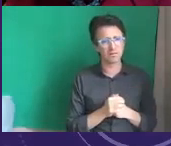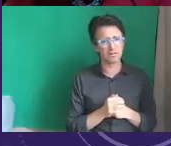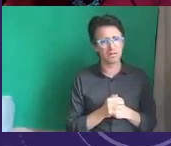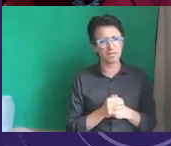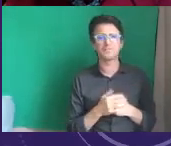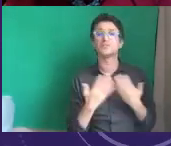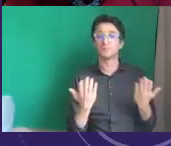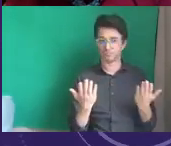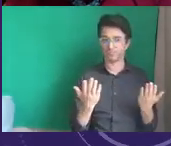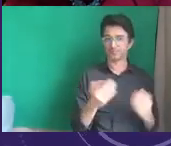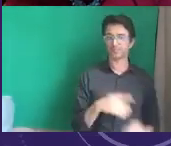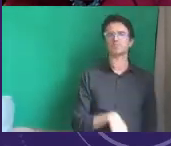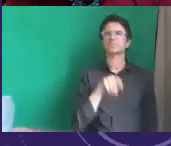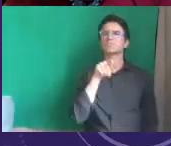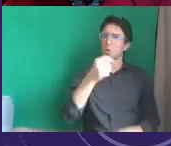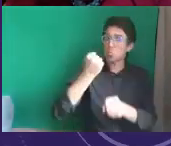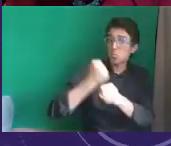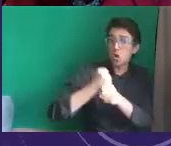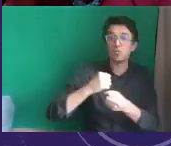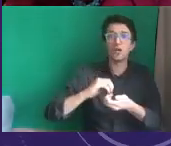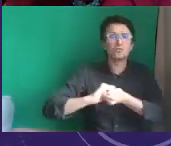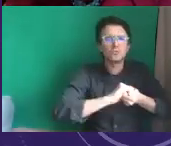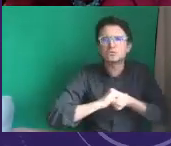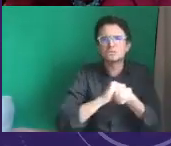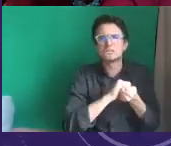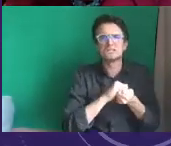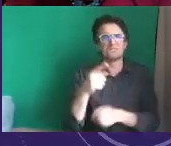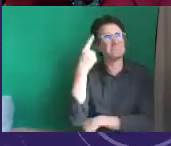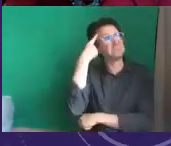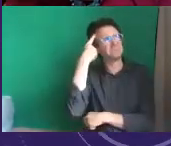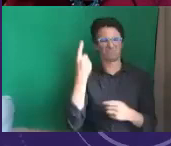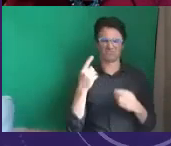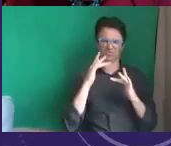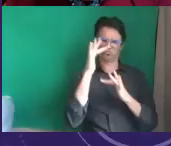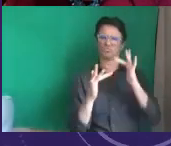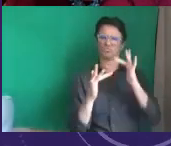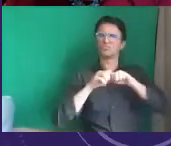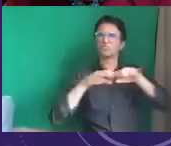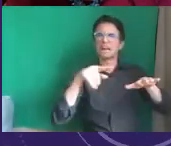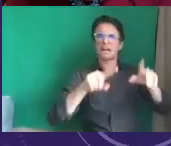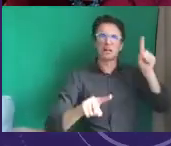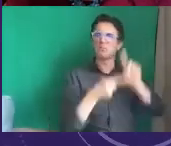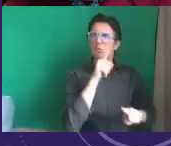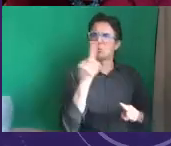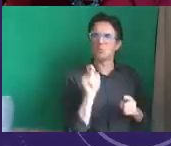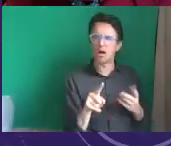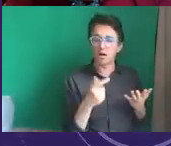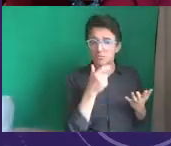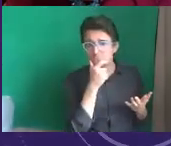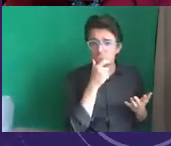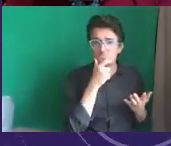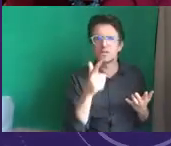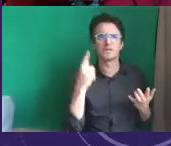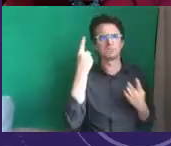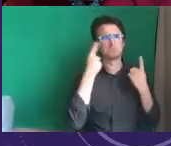of society. Two, access to information is a disability right and a human right. It is